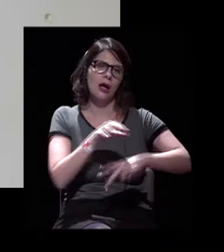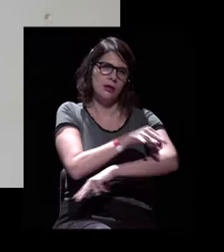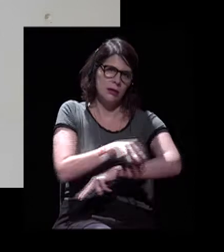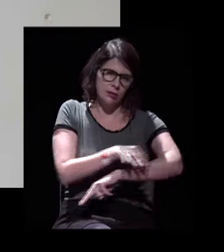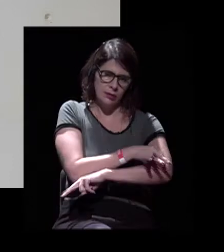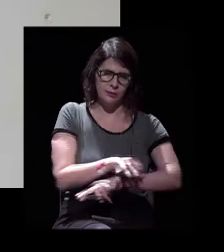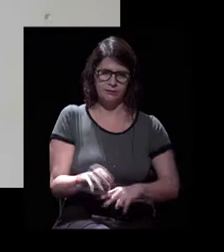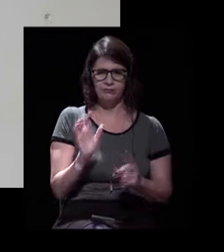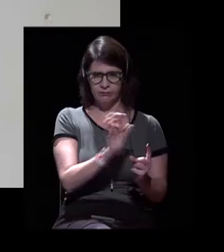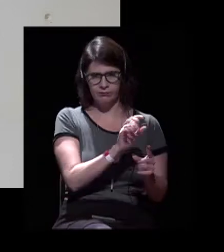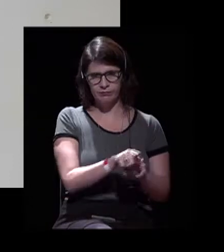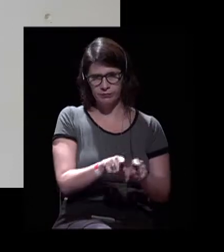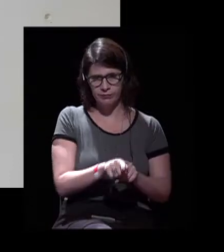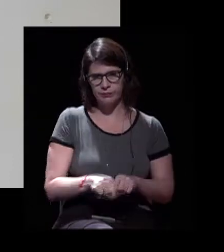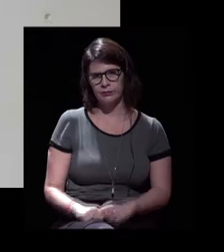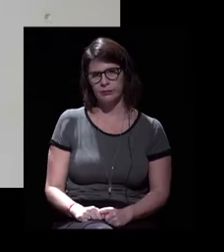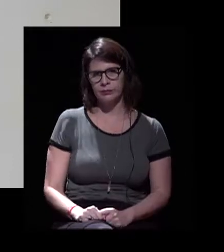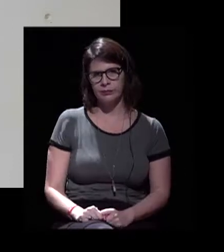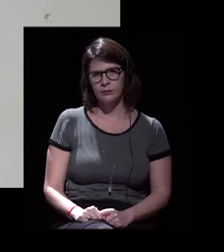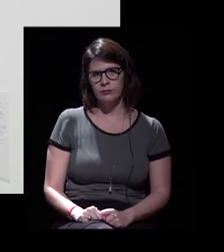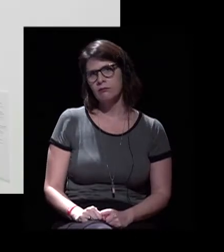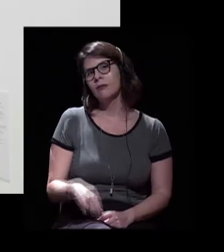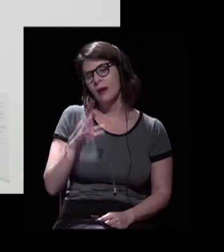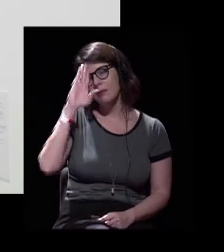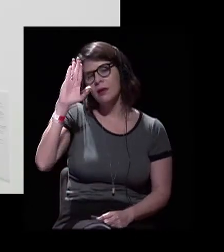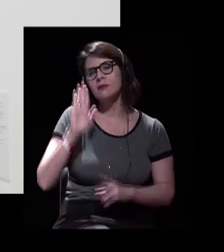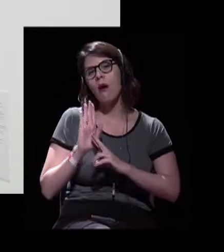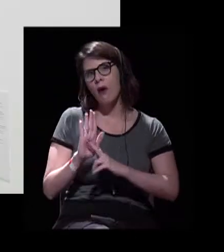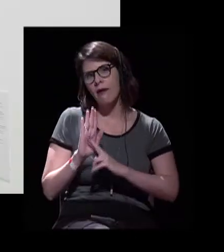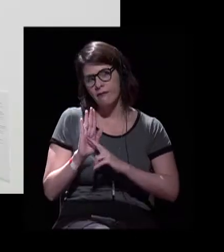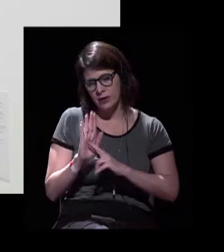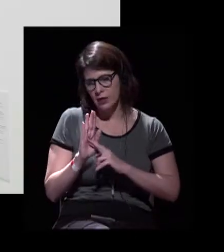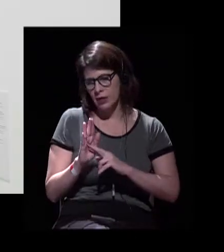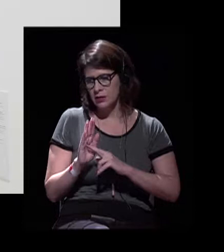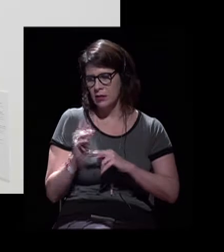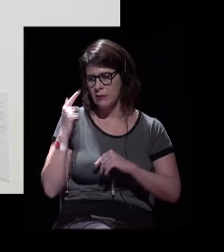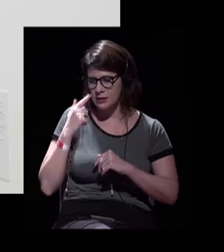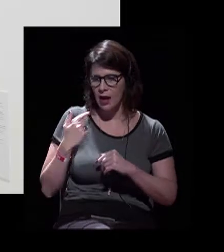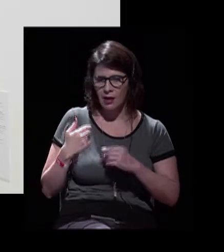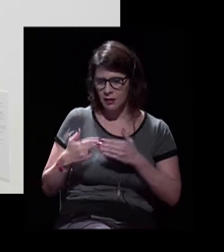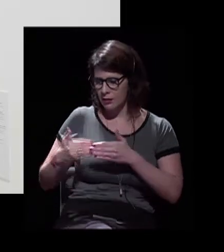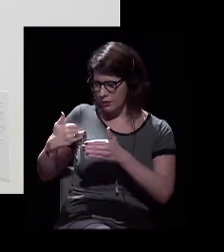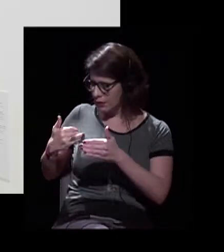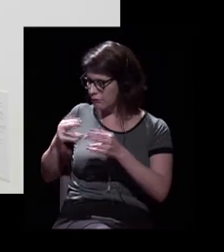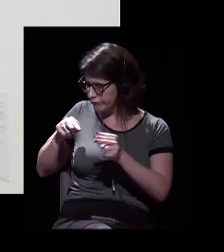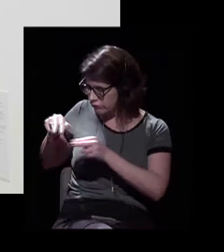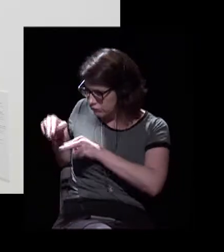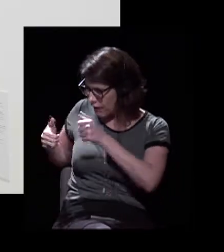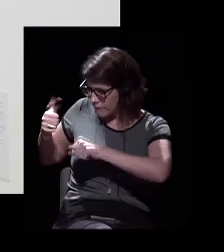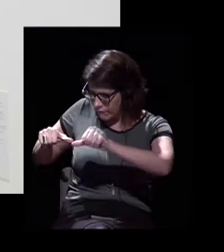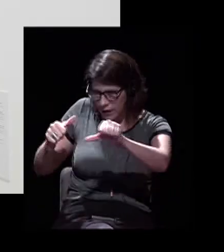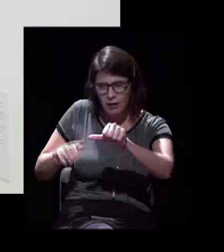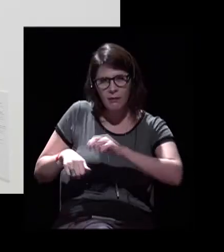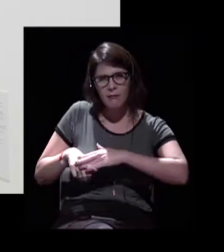A key reference in terms of the revision taking place since the late 90s is the 1999 exhibition Global Conceptualism Points